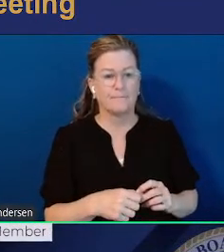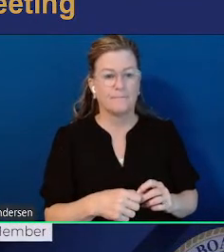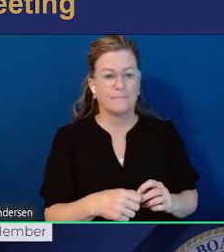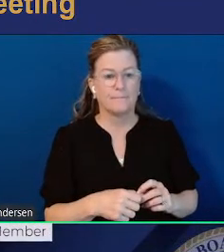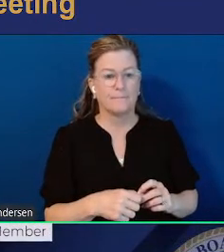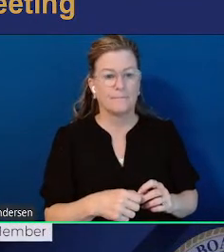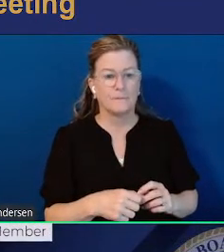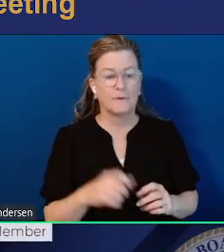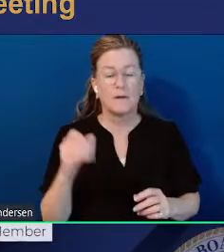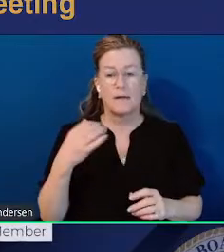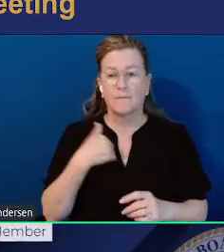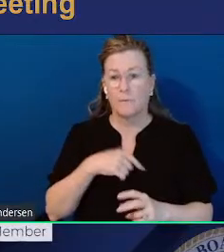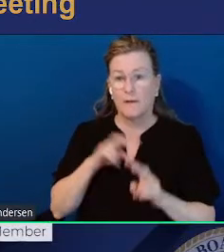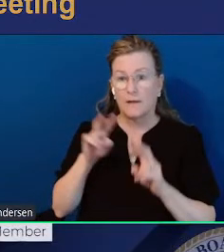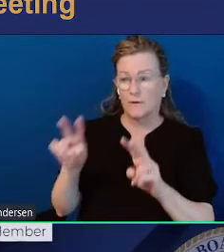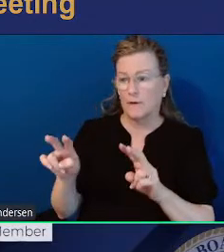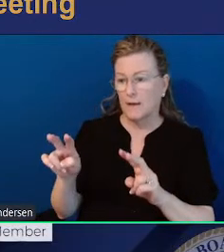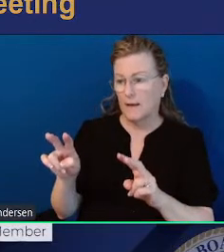so if we look at